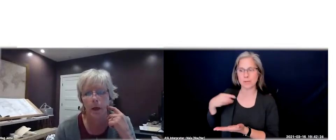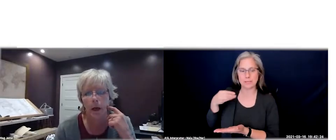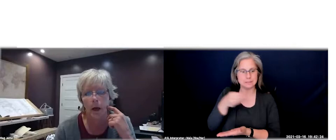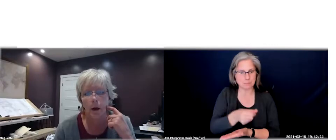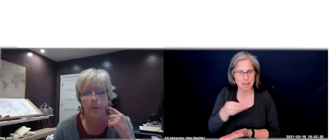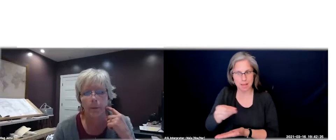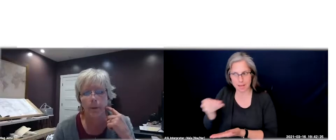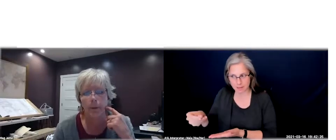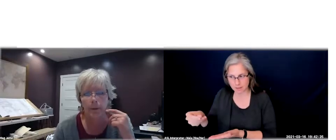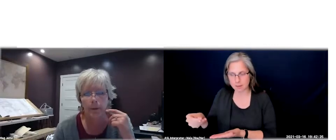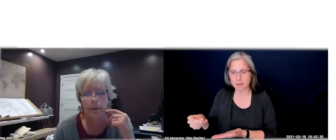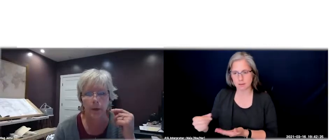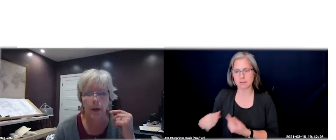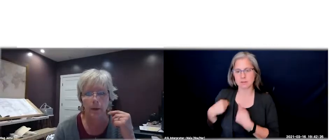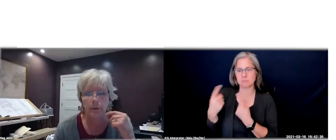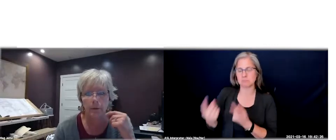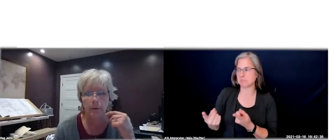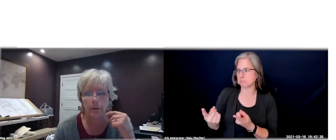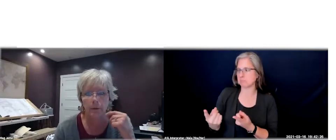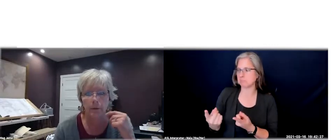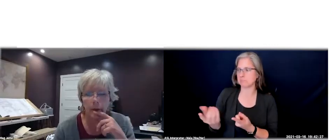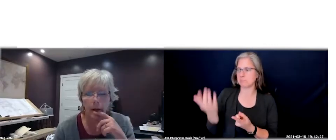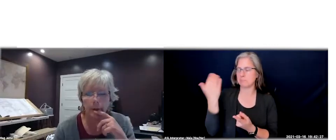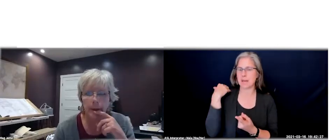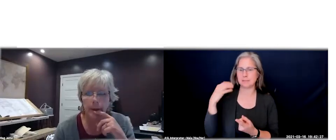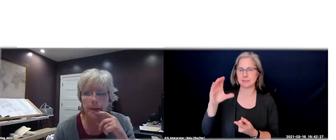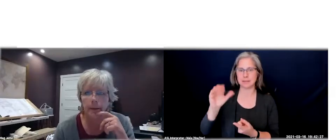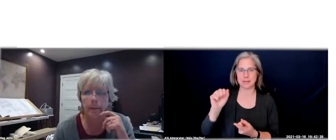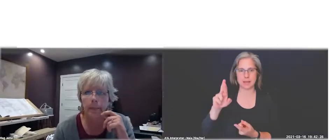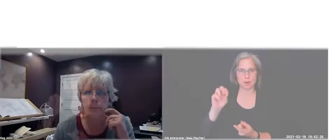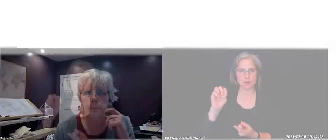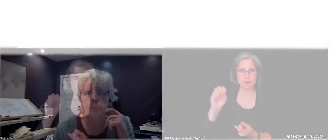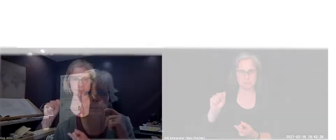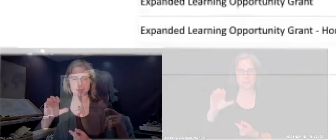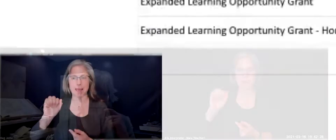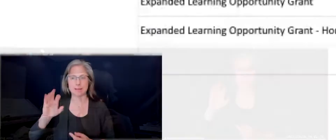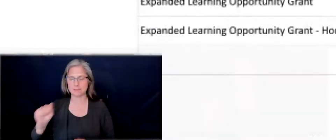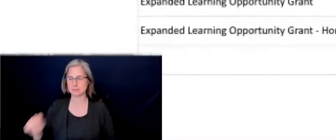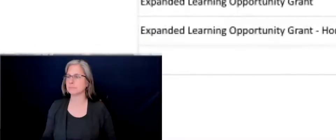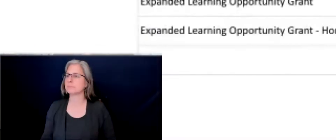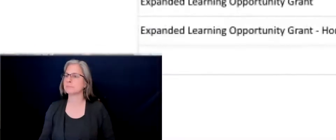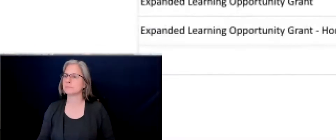money from the past CARES Act. Next slide, please.